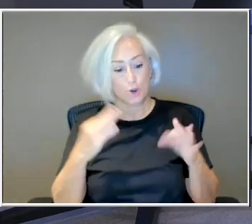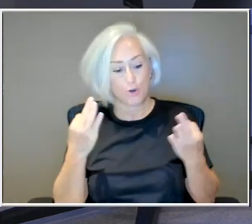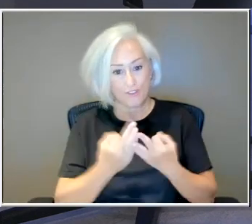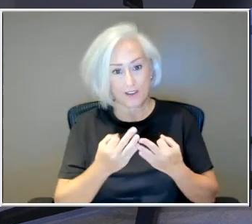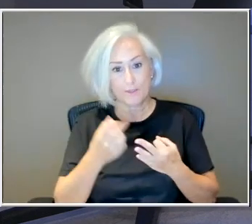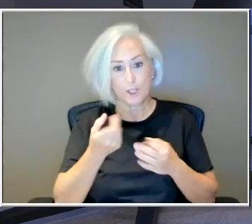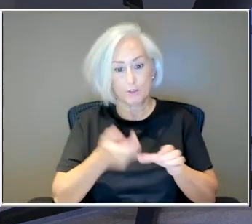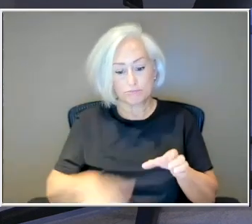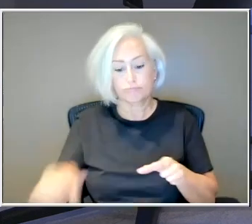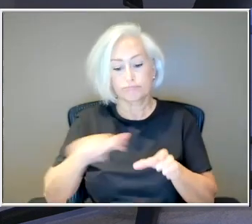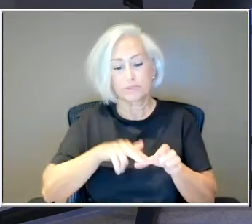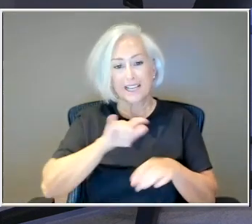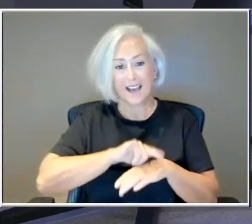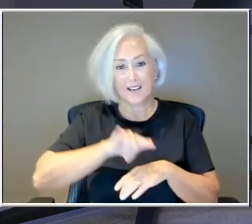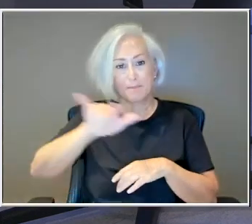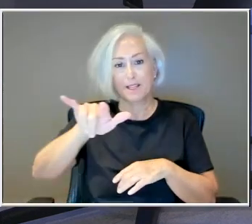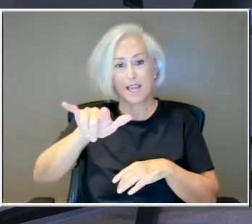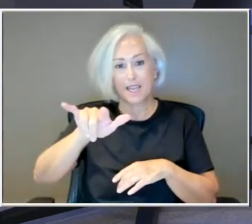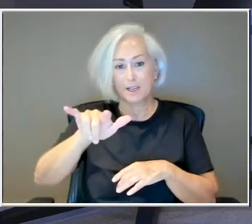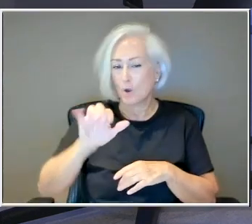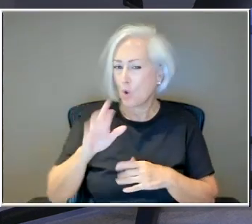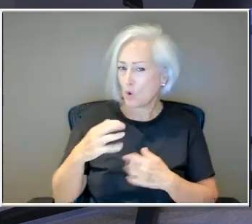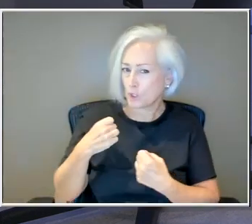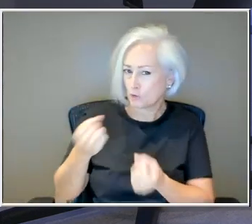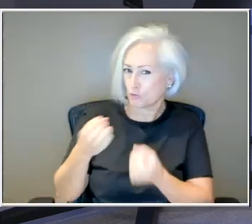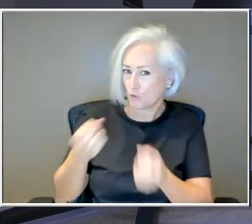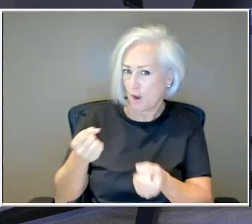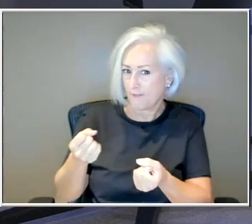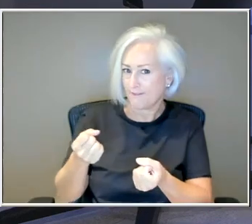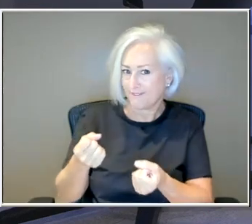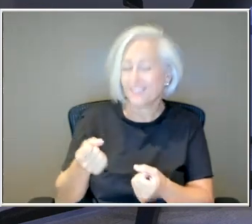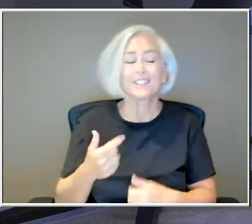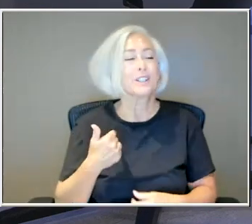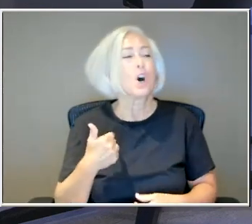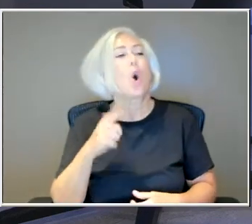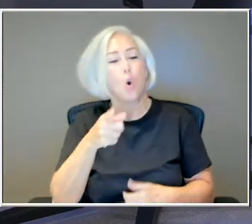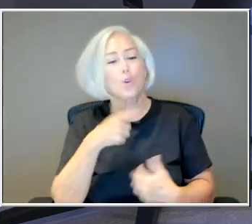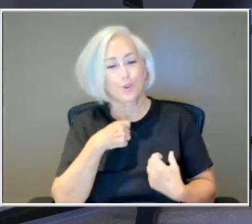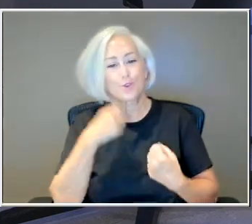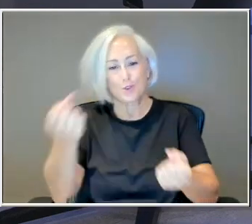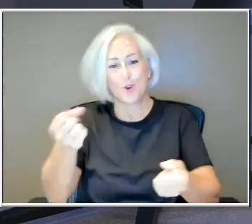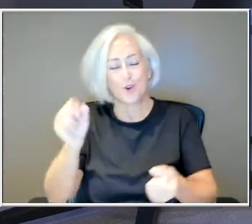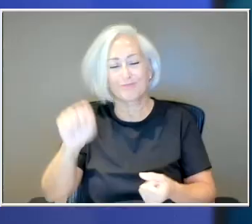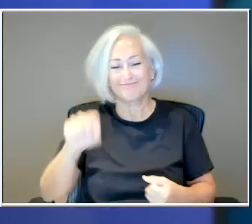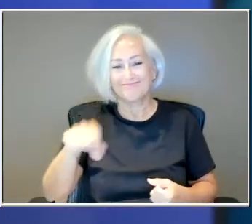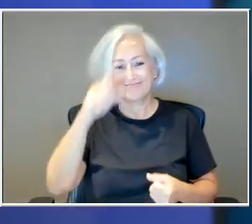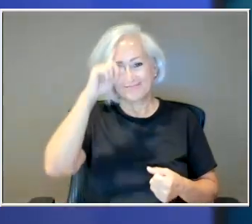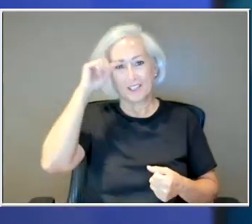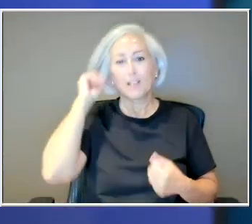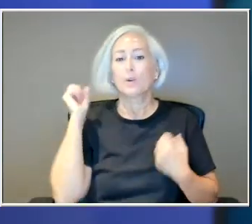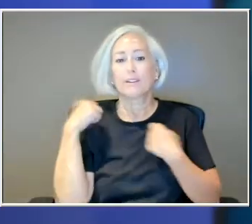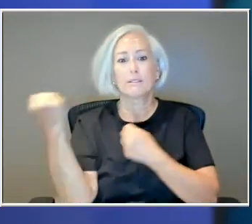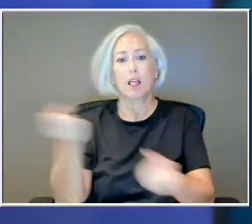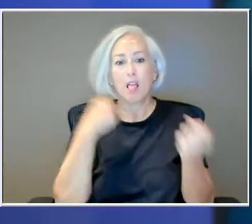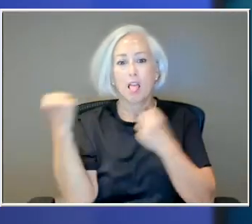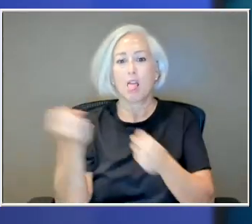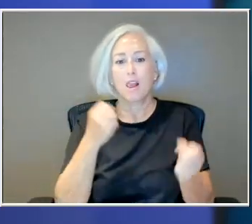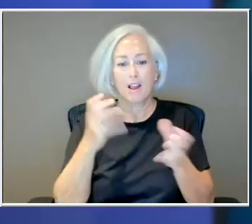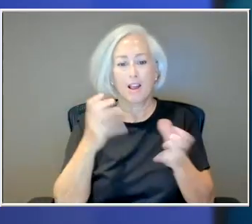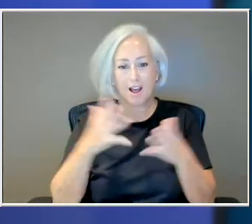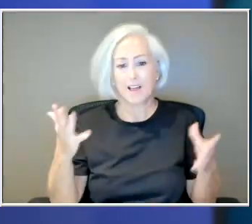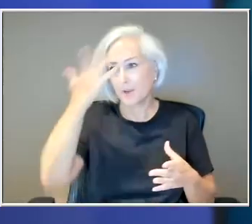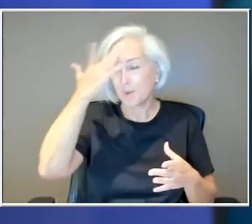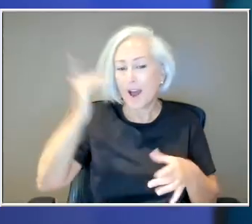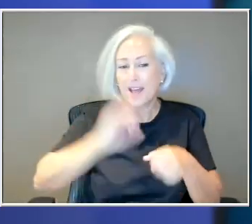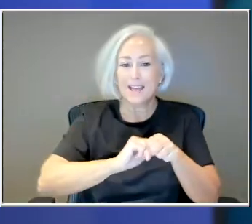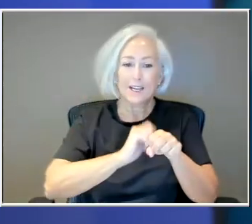You didn't have to drive to Canada. You get on a plane, go to Canada? No, we actually drove. Okay. Oh, you did? Okay. We've driven a lot because of COVID, because of me